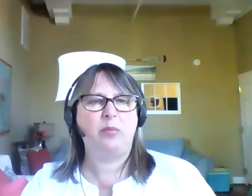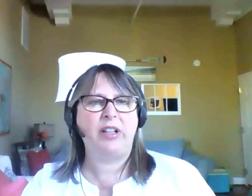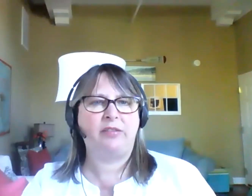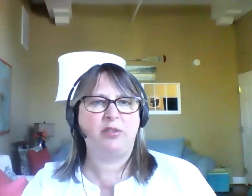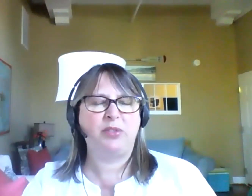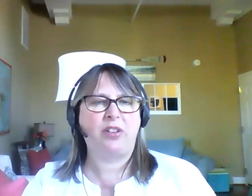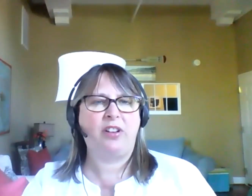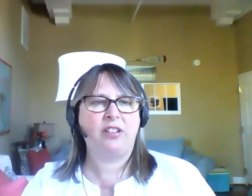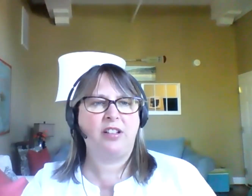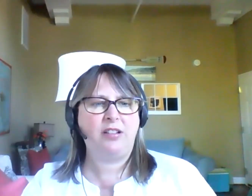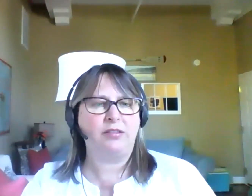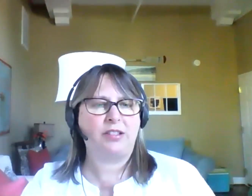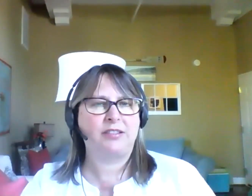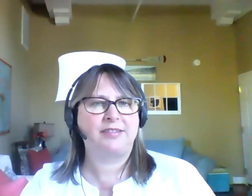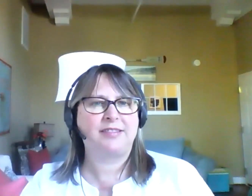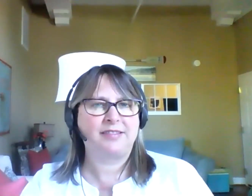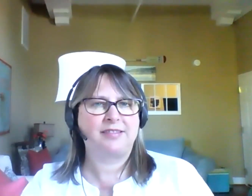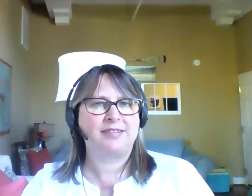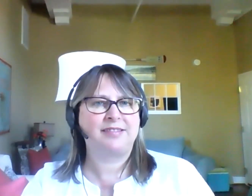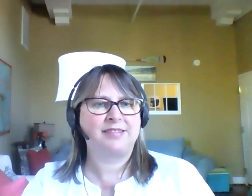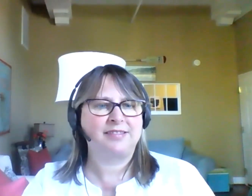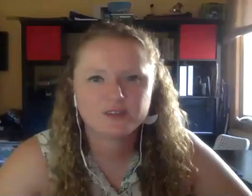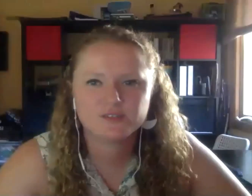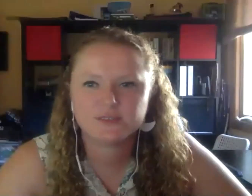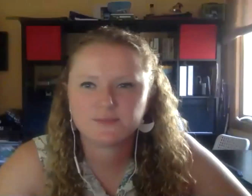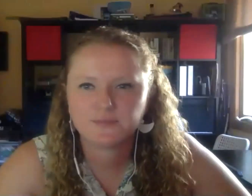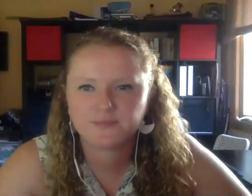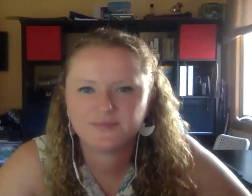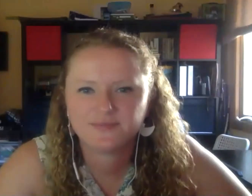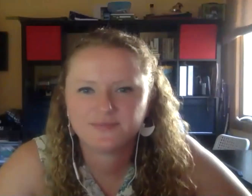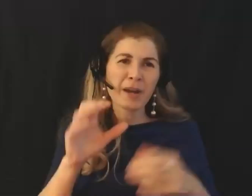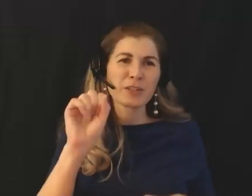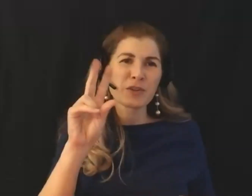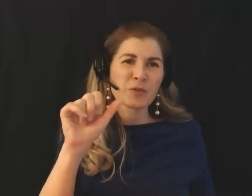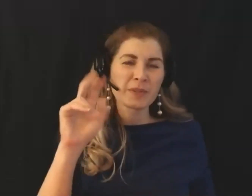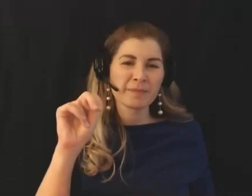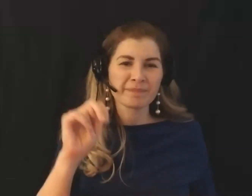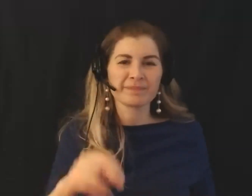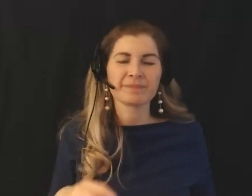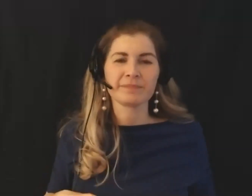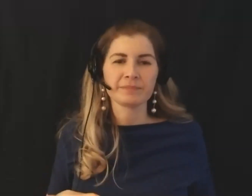And the breakout rooms are closed. Thank you so much, Susan. Sure.